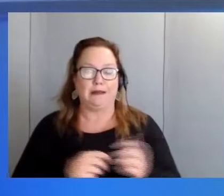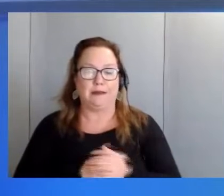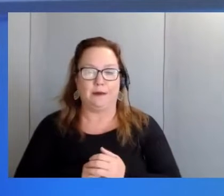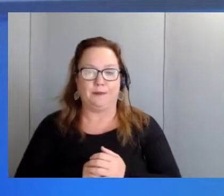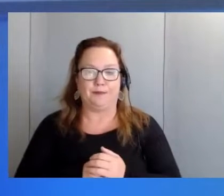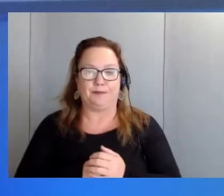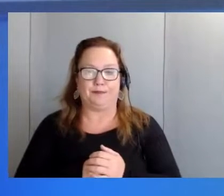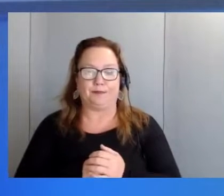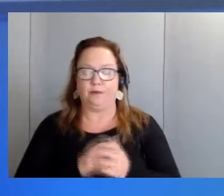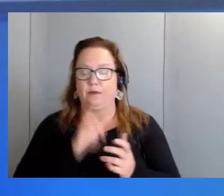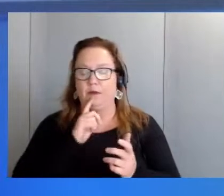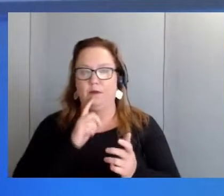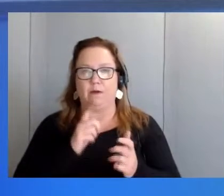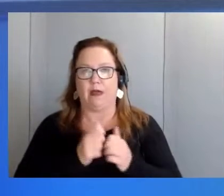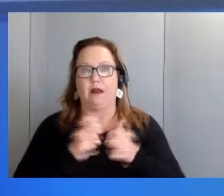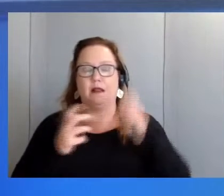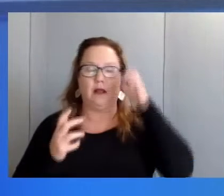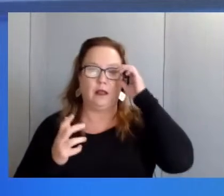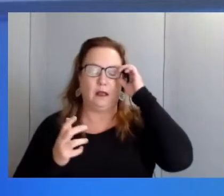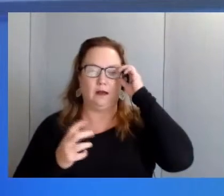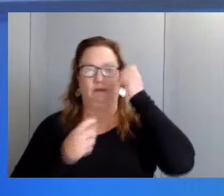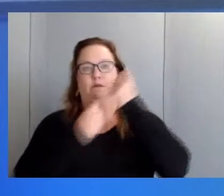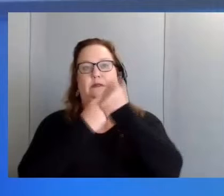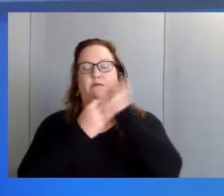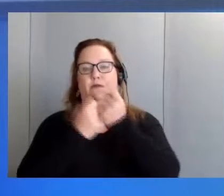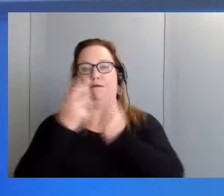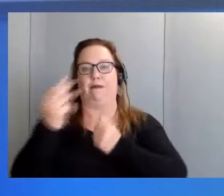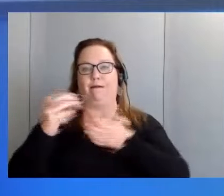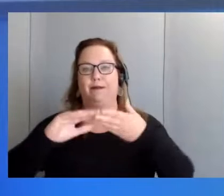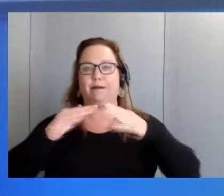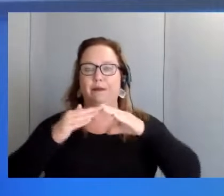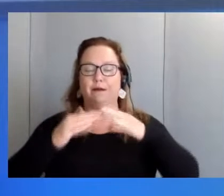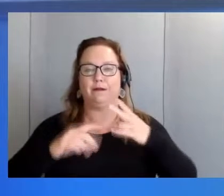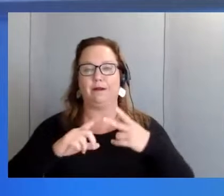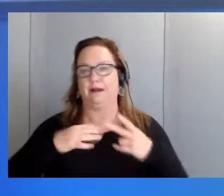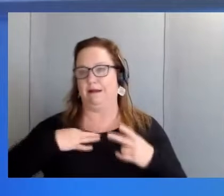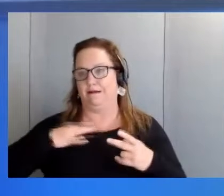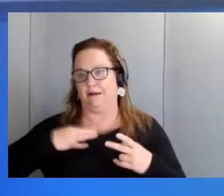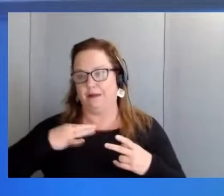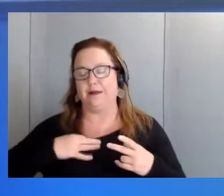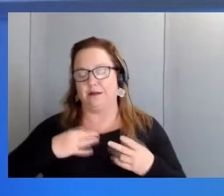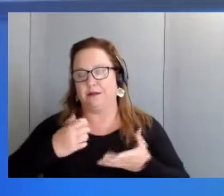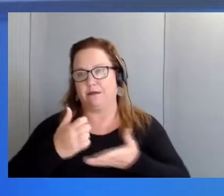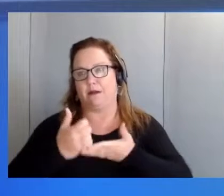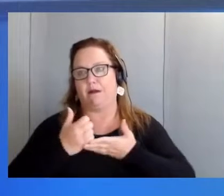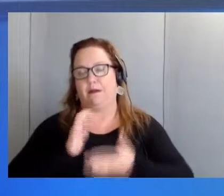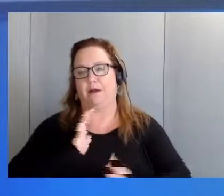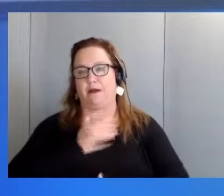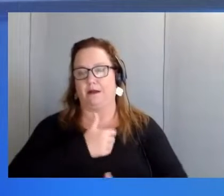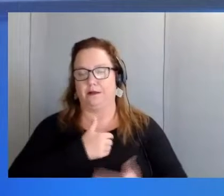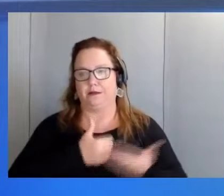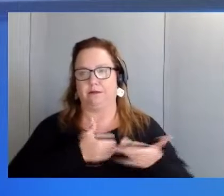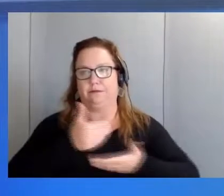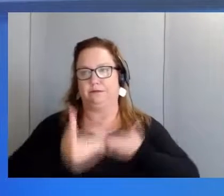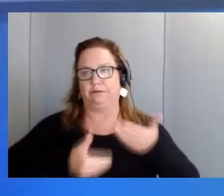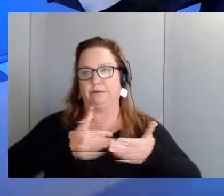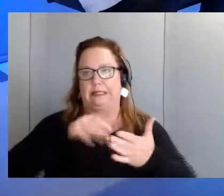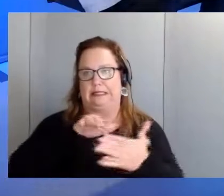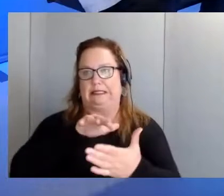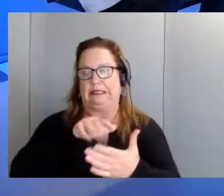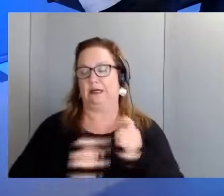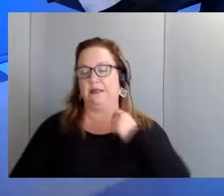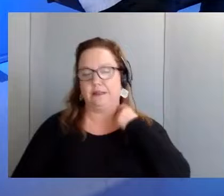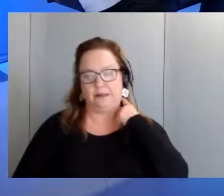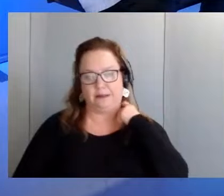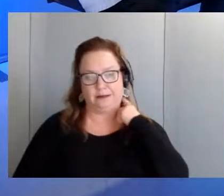just tremendous support from the community and volunteers in helping us move these studies forward. How far have we